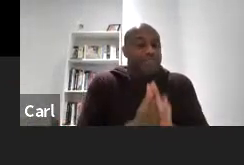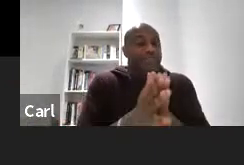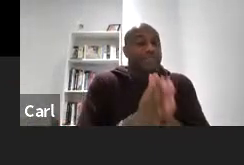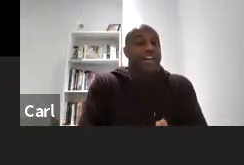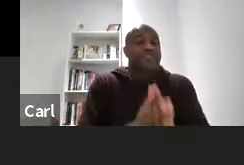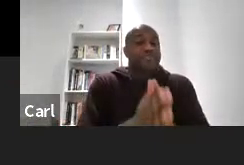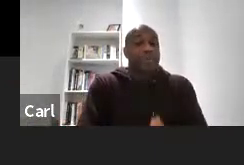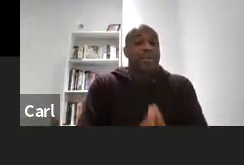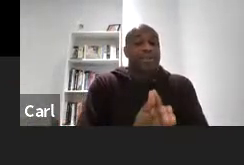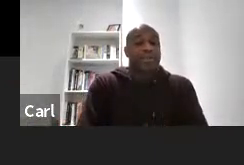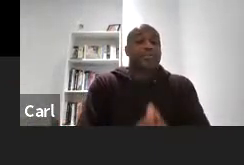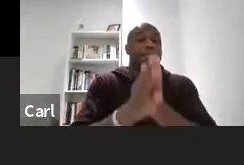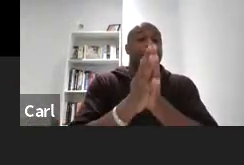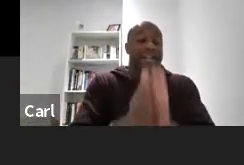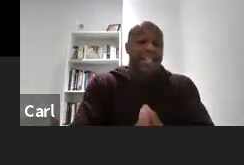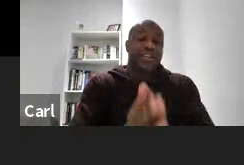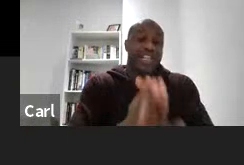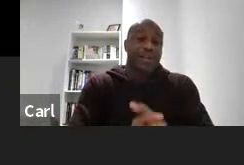and raised